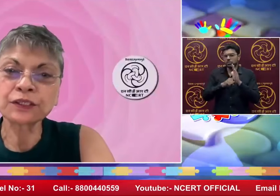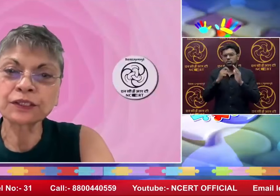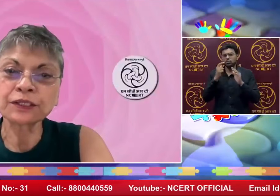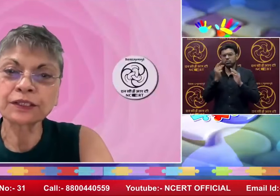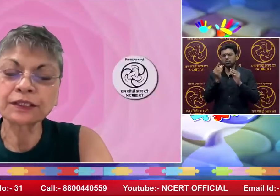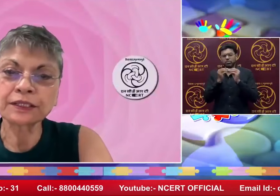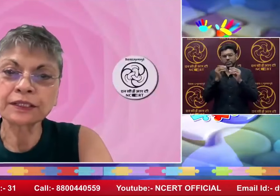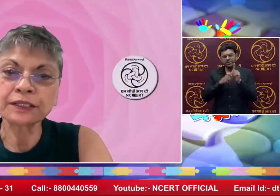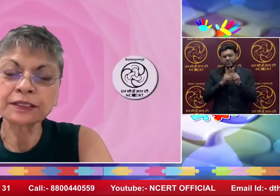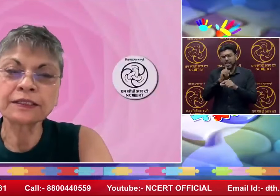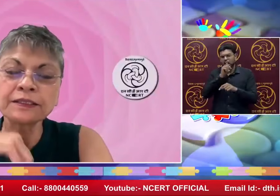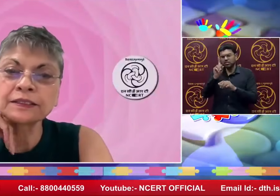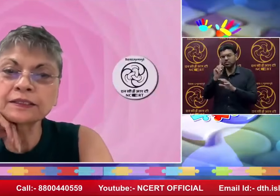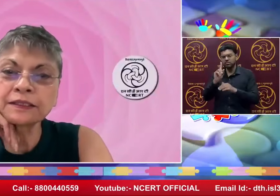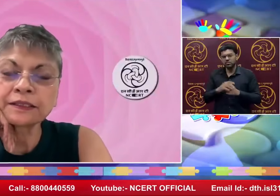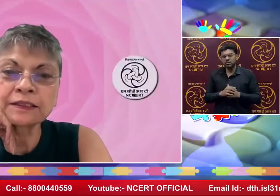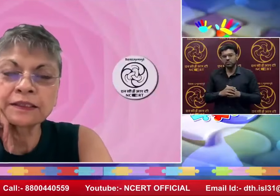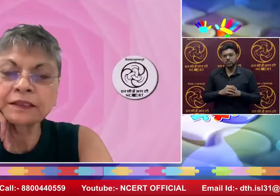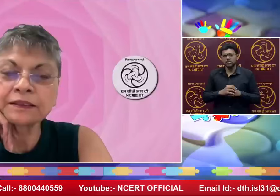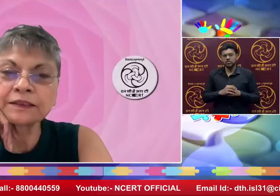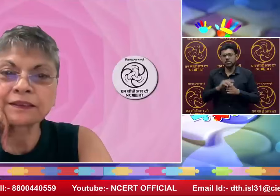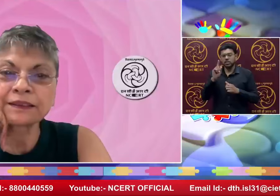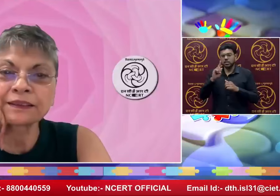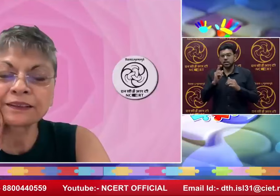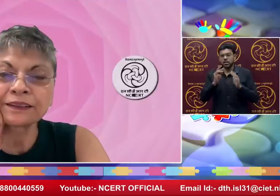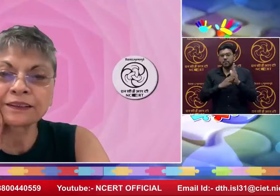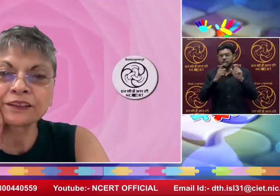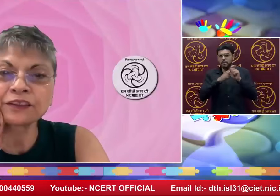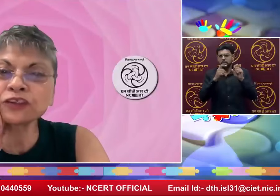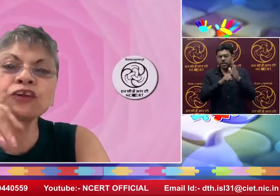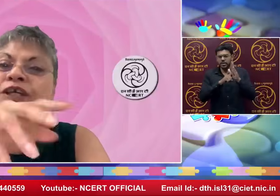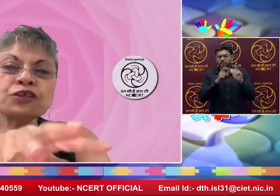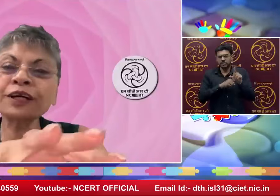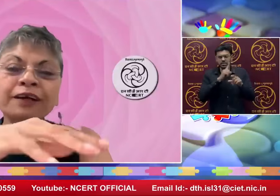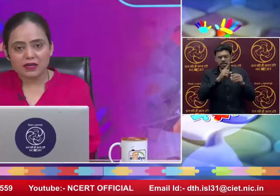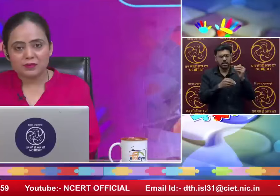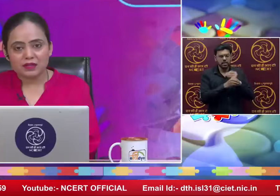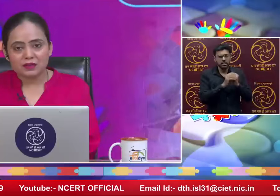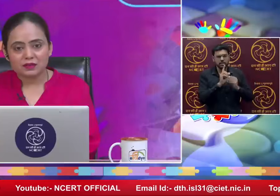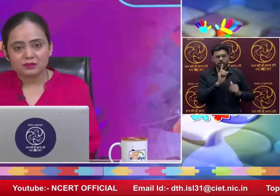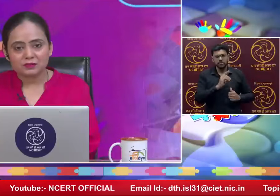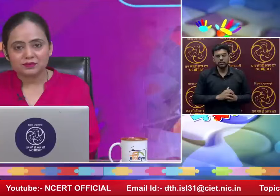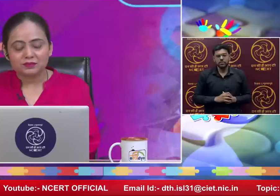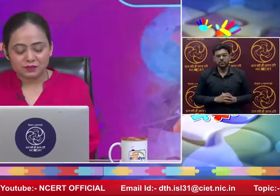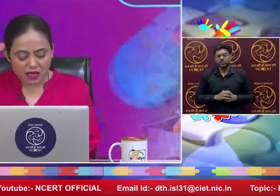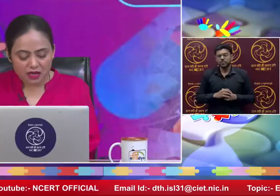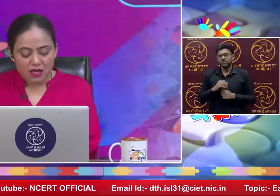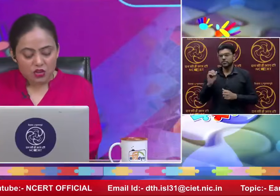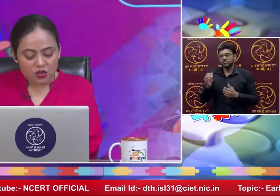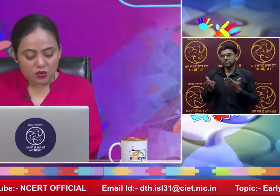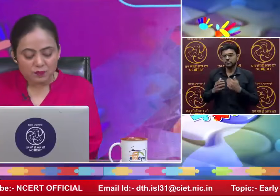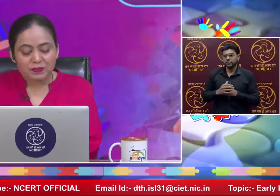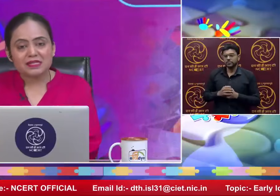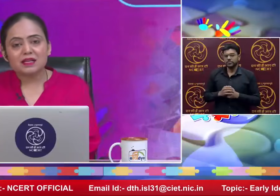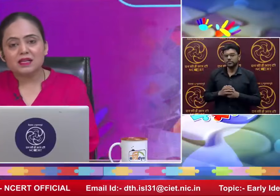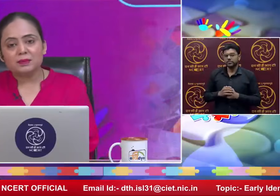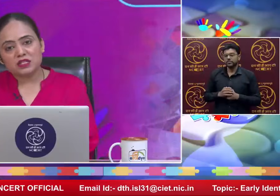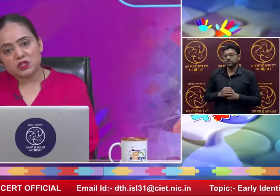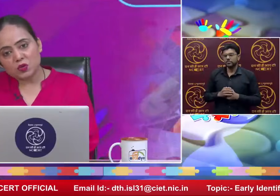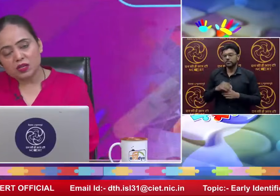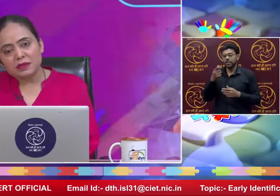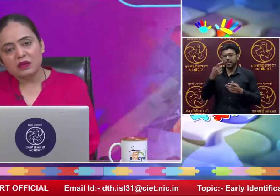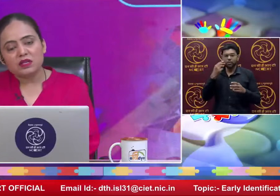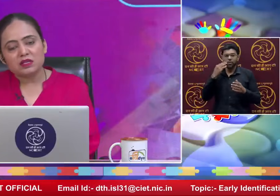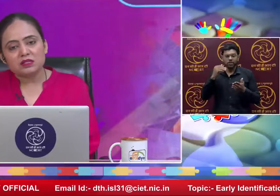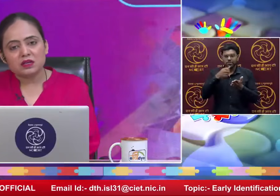would like to ask you. That Mary wants to say something, yeah. yeah, please, Mary ma'am, if you wish to add. Okay, Yeah. finish her. Yeah. So basically, because